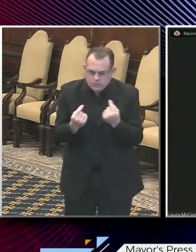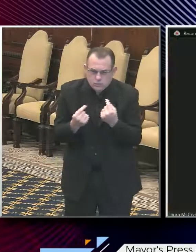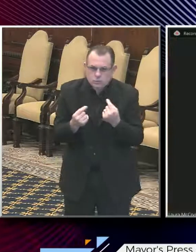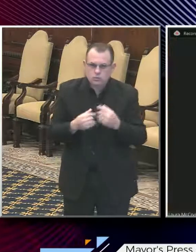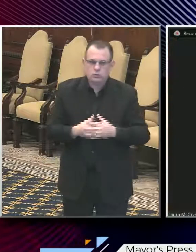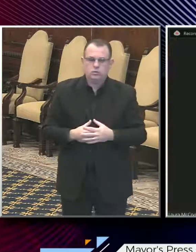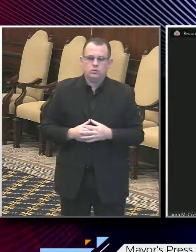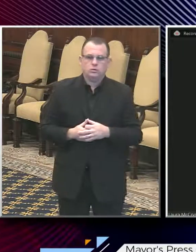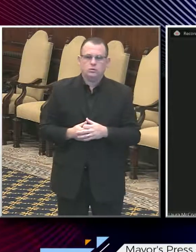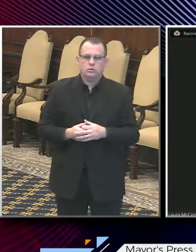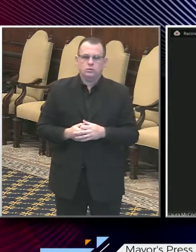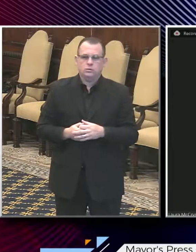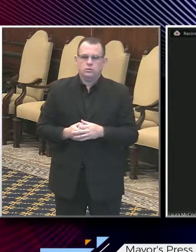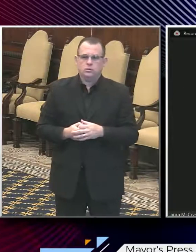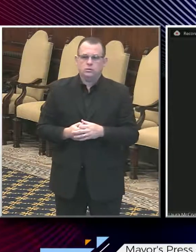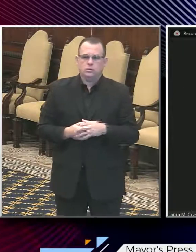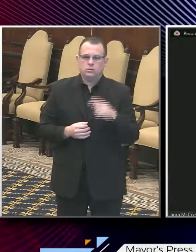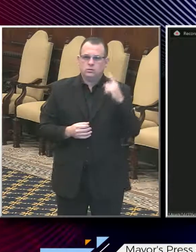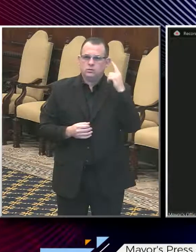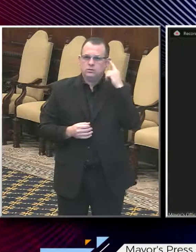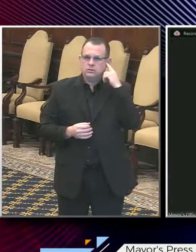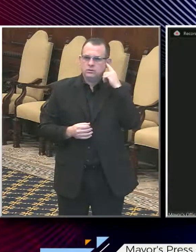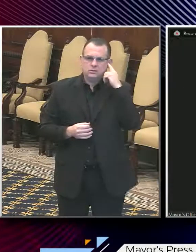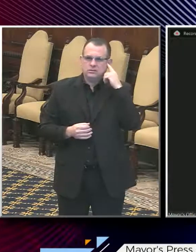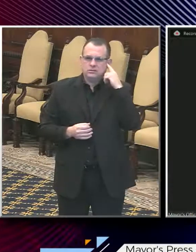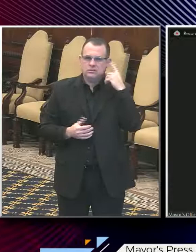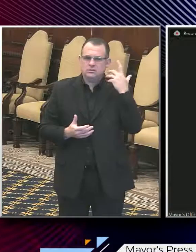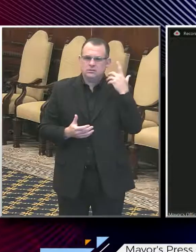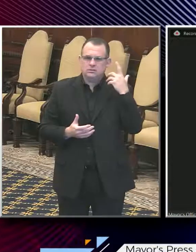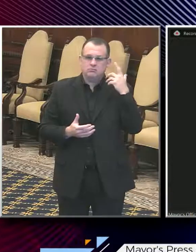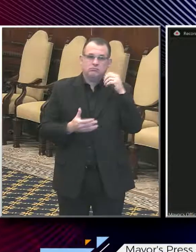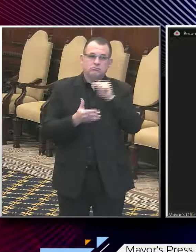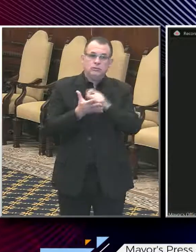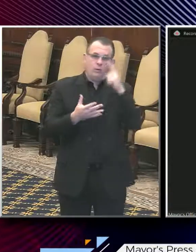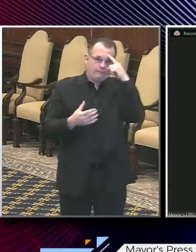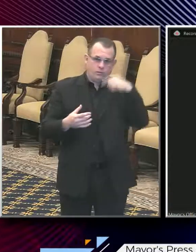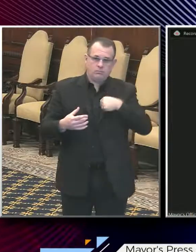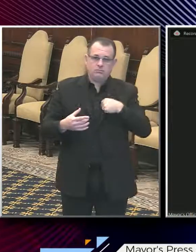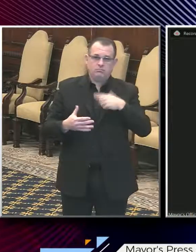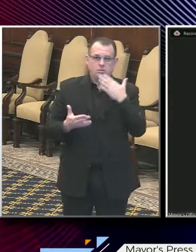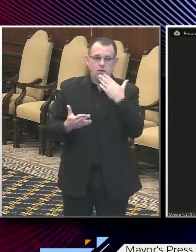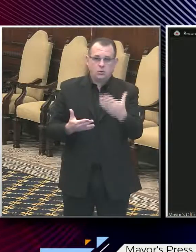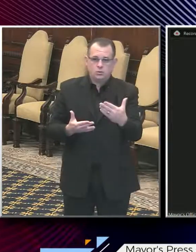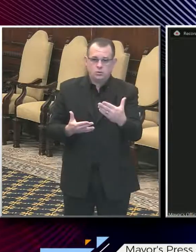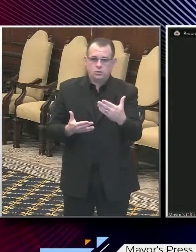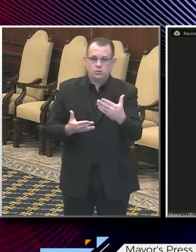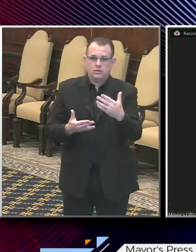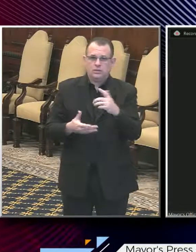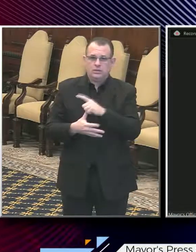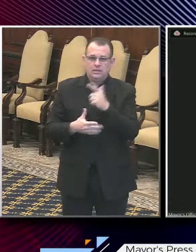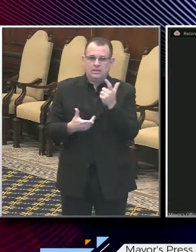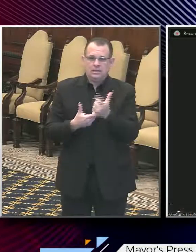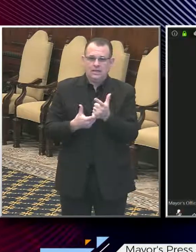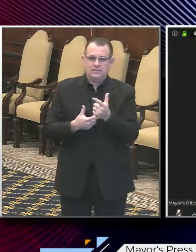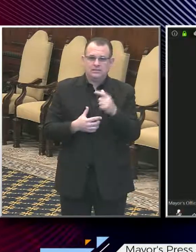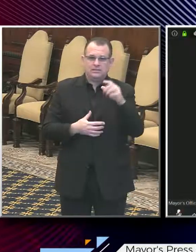Okay, that's all from me. Thanks. Thank you, Laura. Next up is Wendy Saltzman of NBC